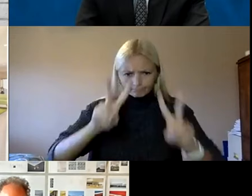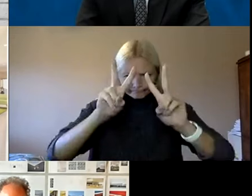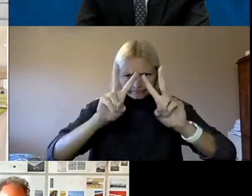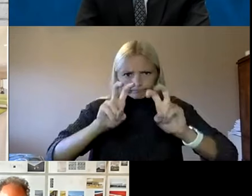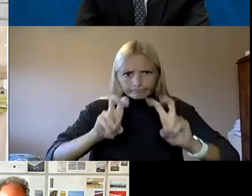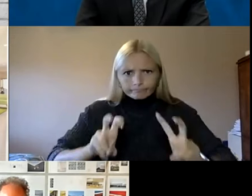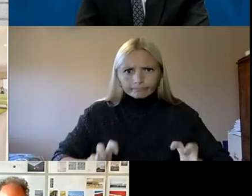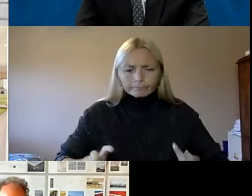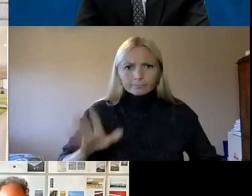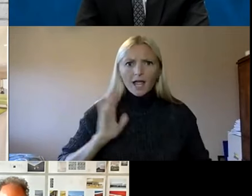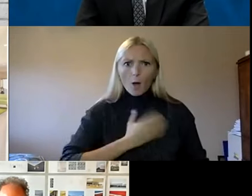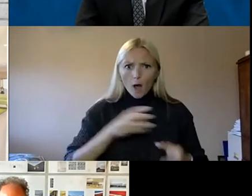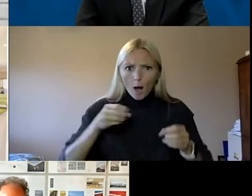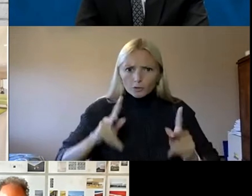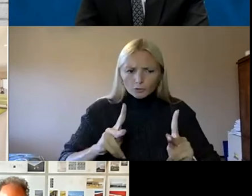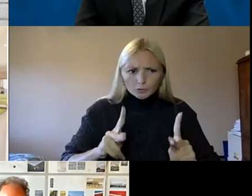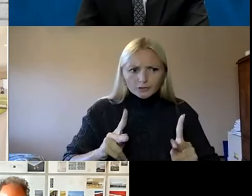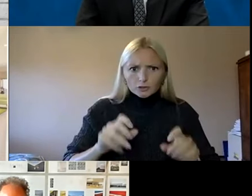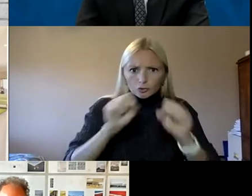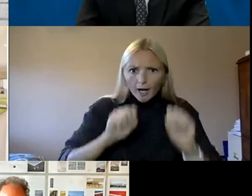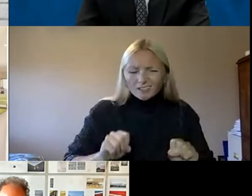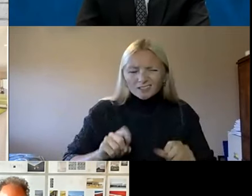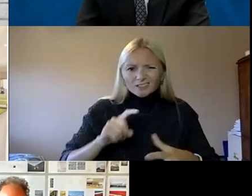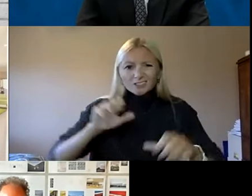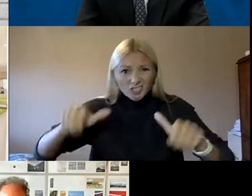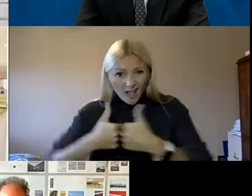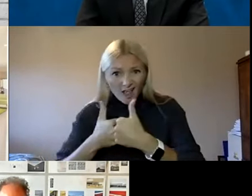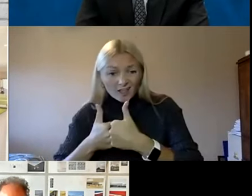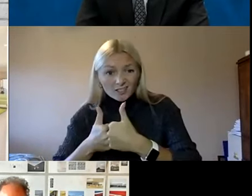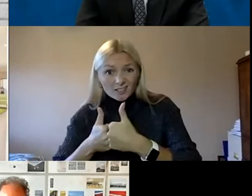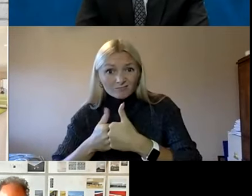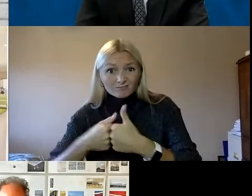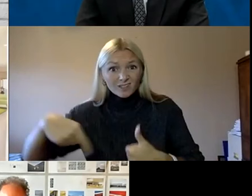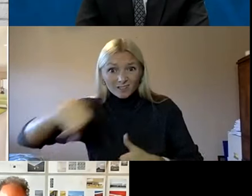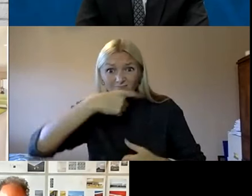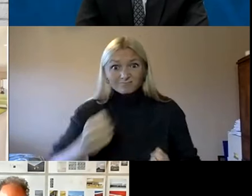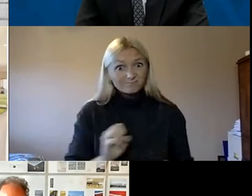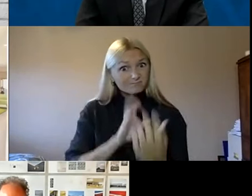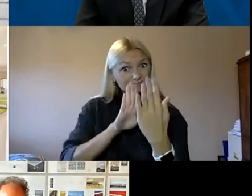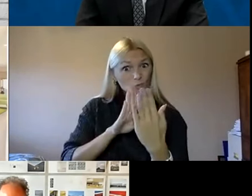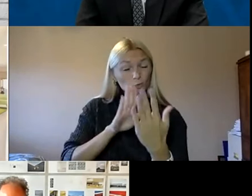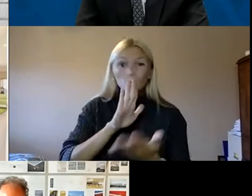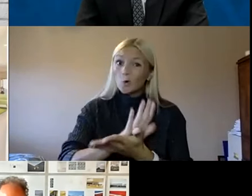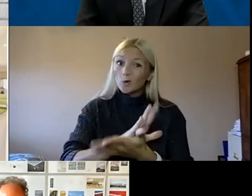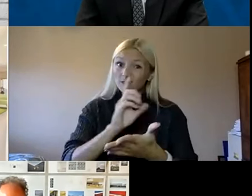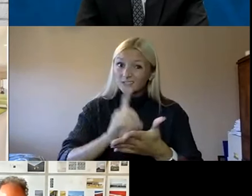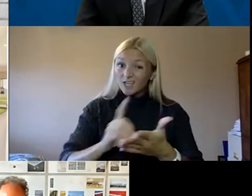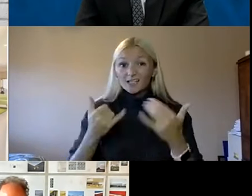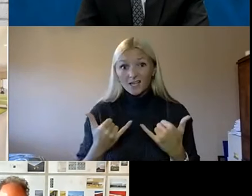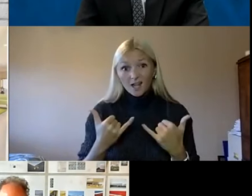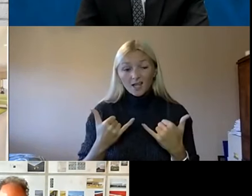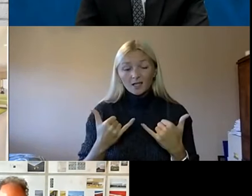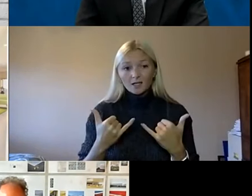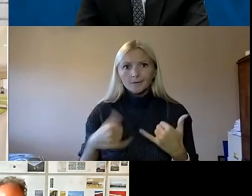opportunities, strategies, and the challenges that we currently face in school design today. And we'll discuss